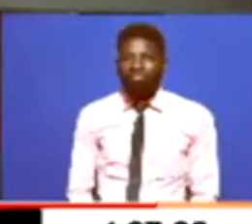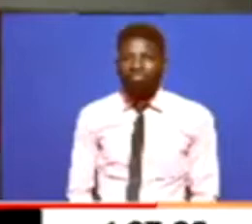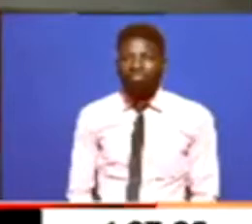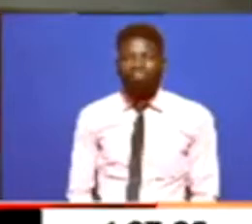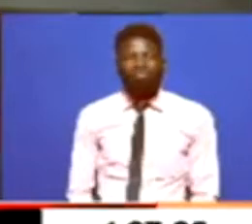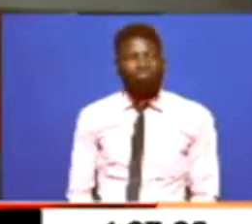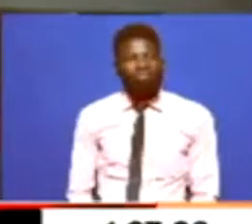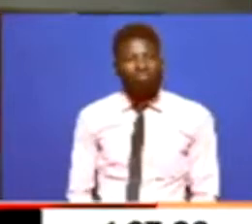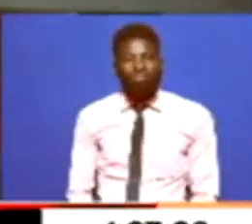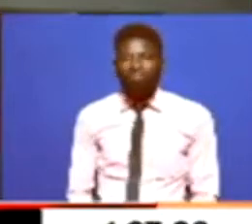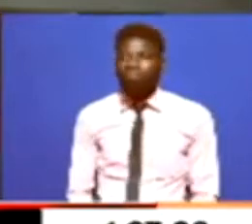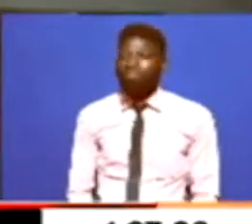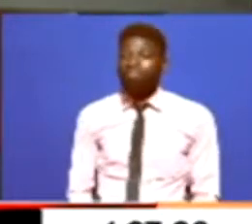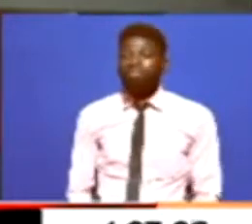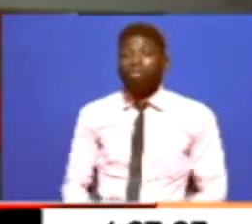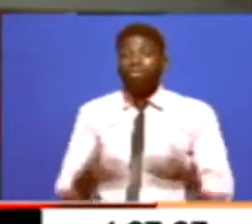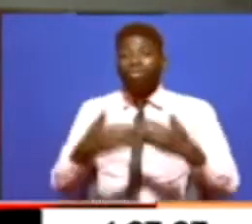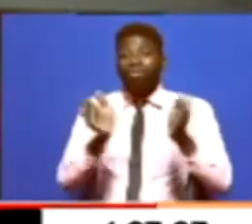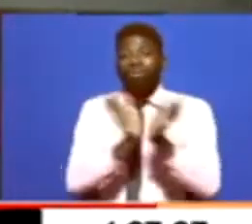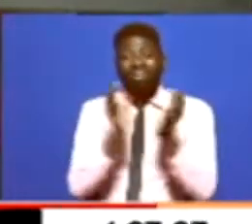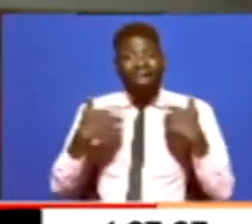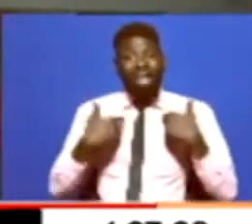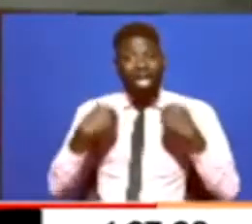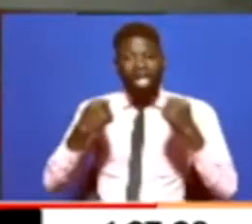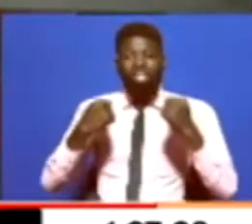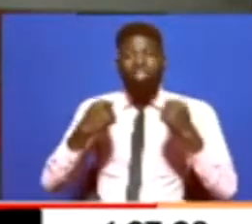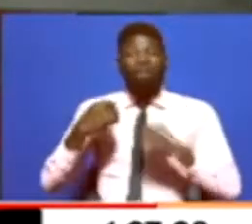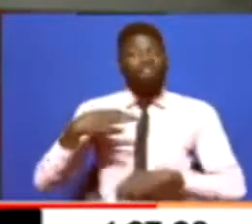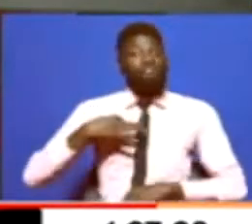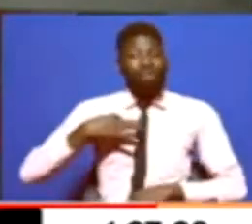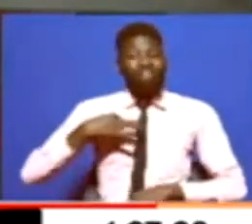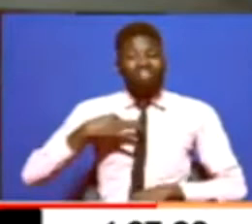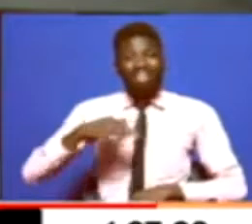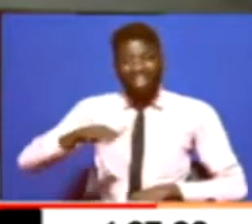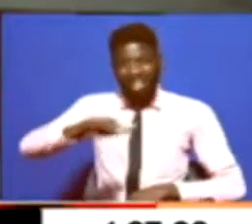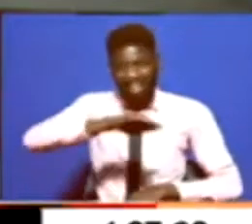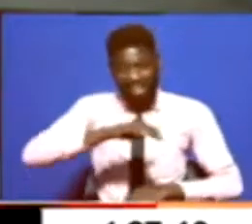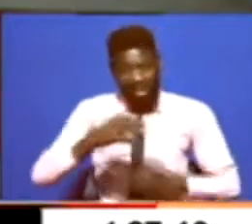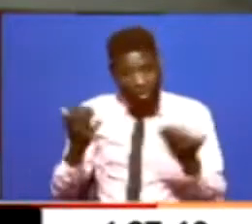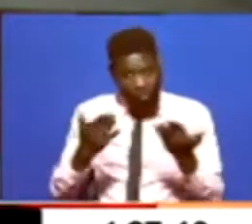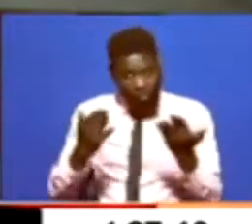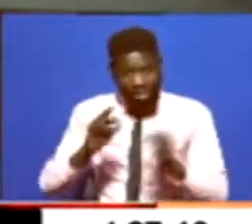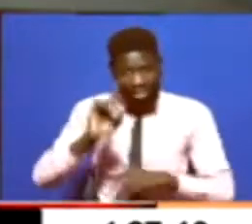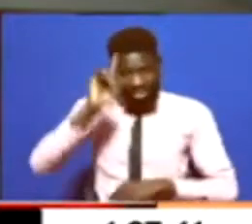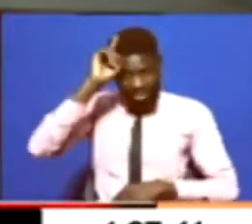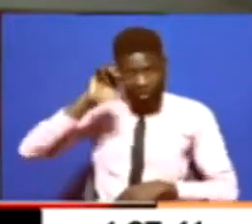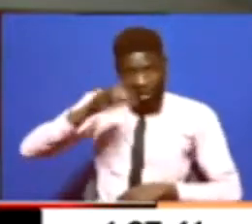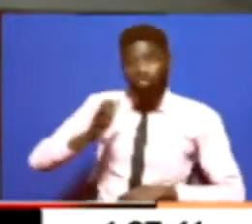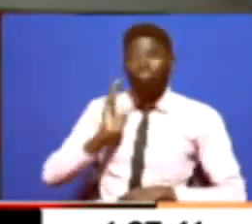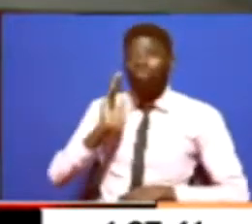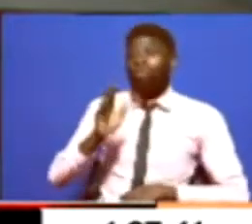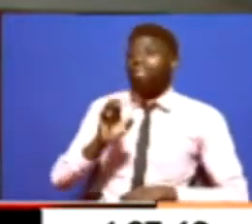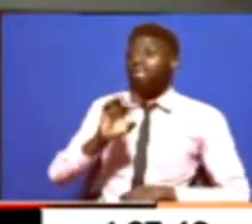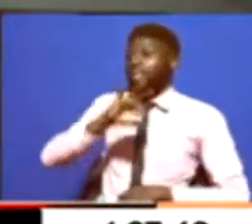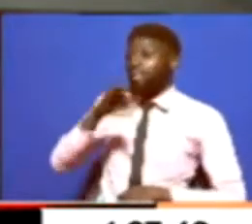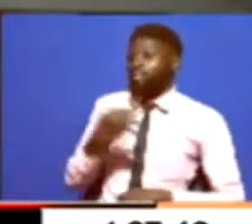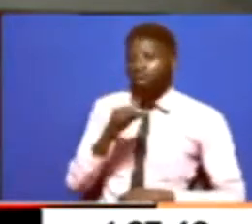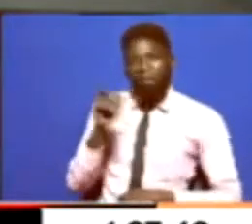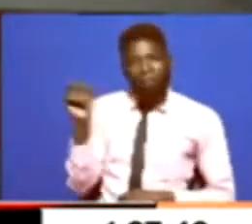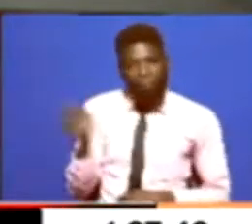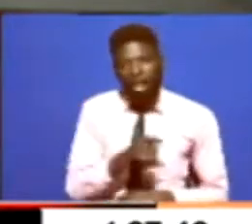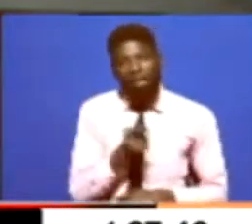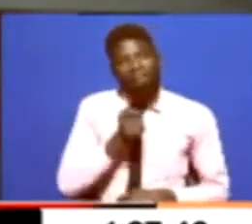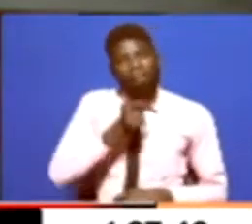Community health volunteers in Nyandarua County are set to benefit from a 3,000 monthly stipend beginning July 1st this